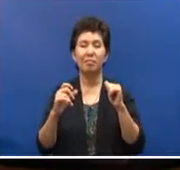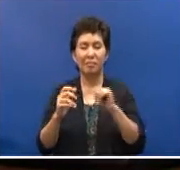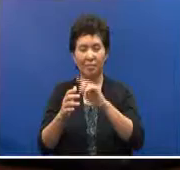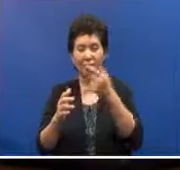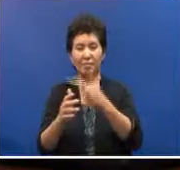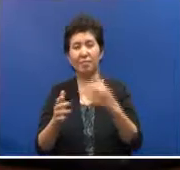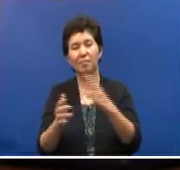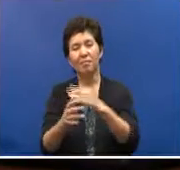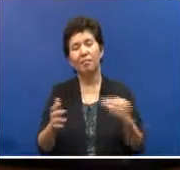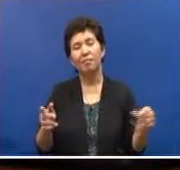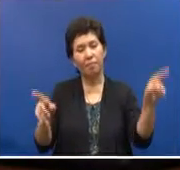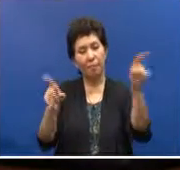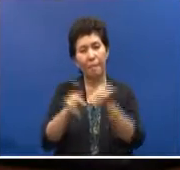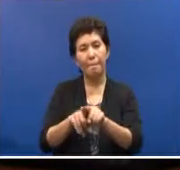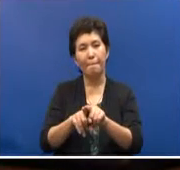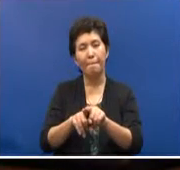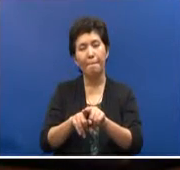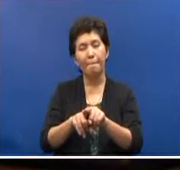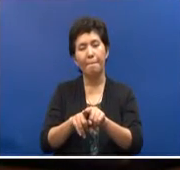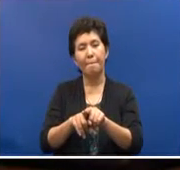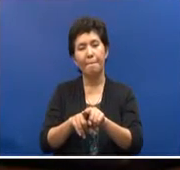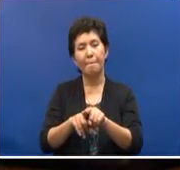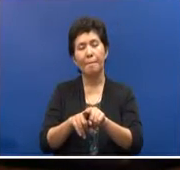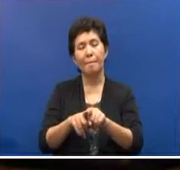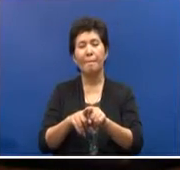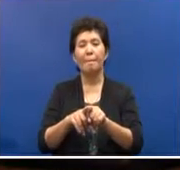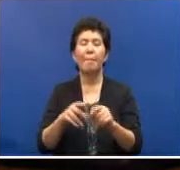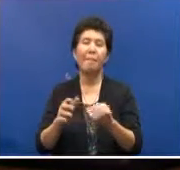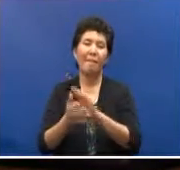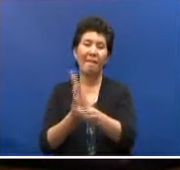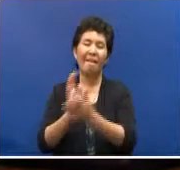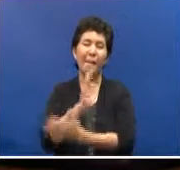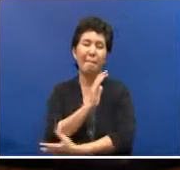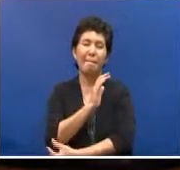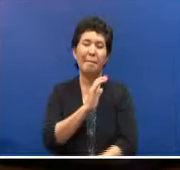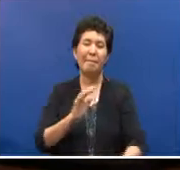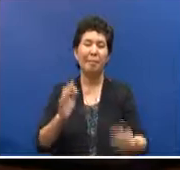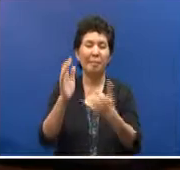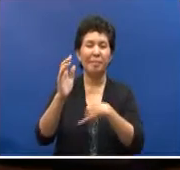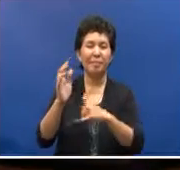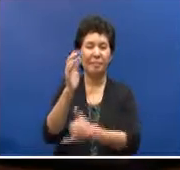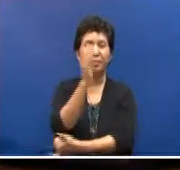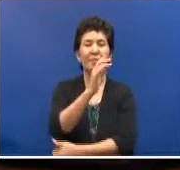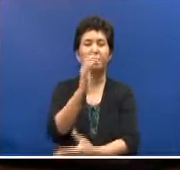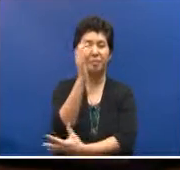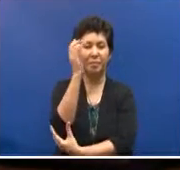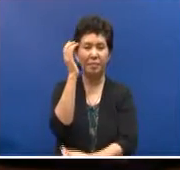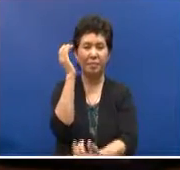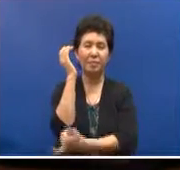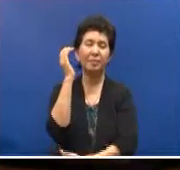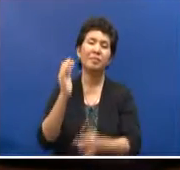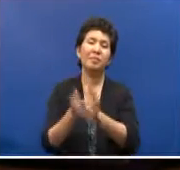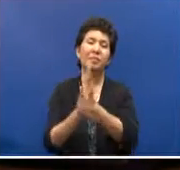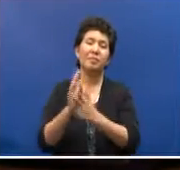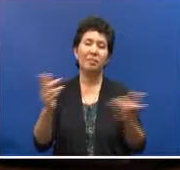okay, and also moral depravity in the country. Okay, so this is the what is called